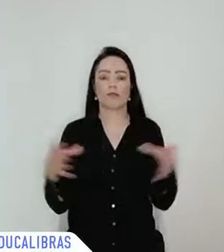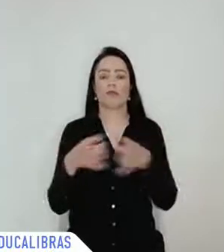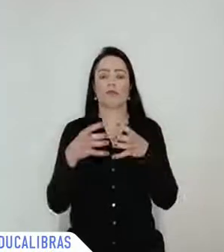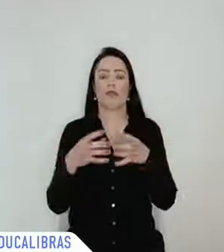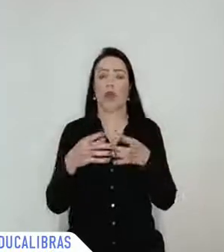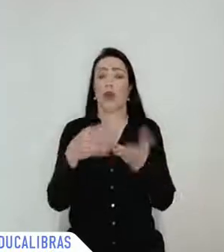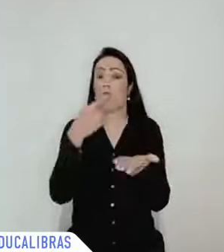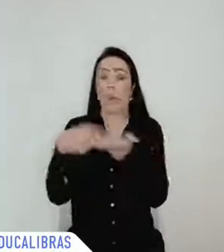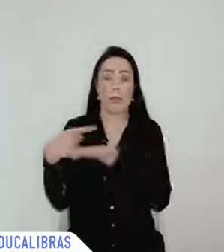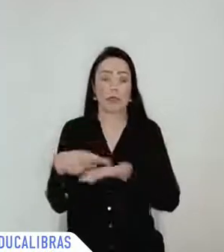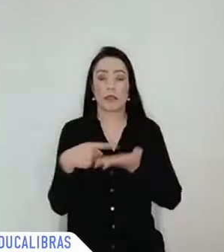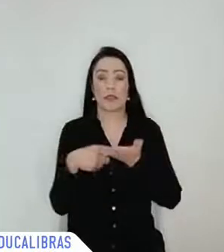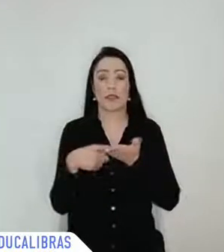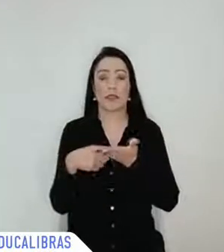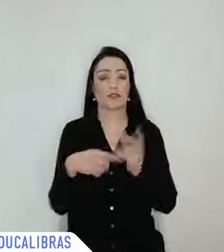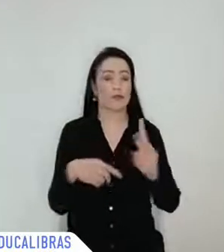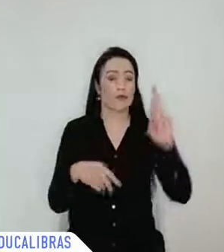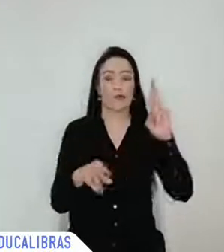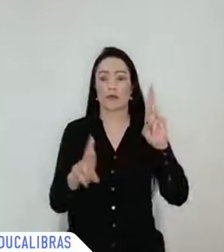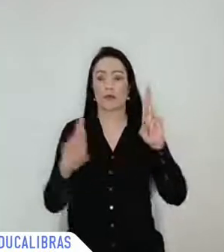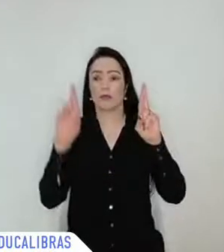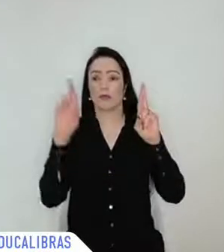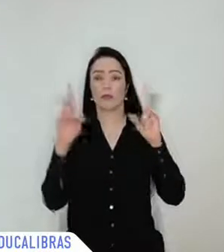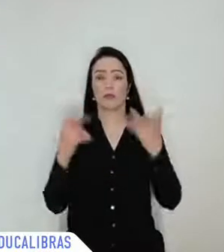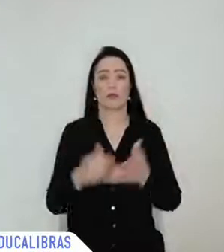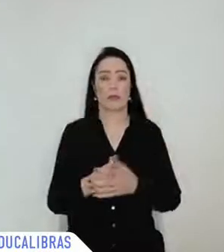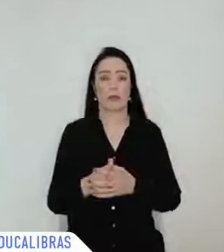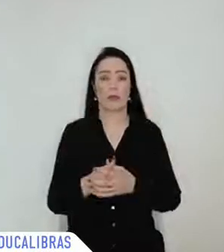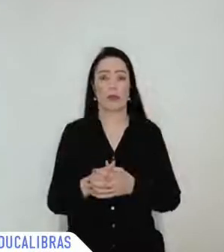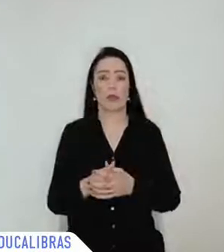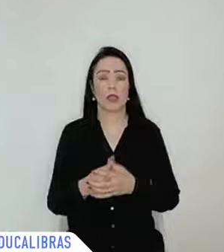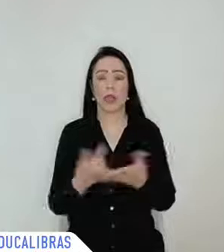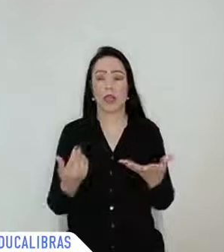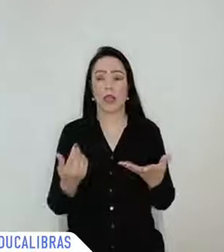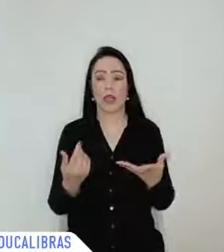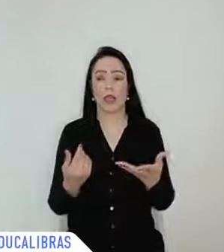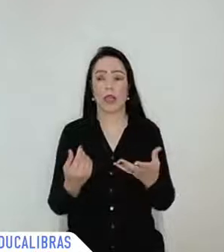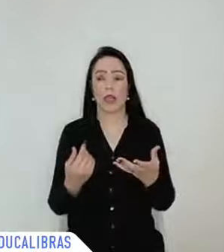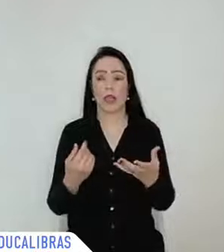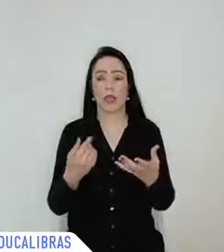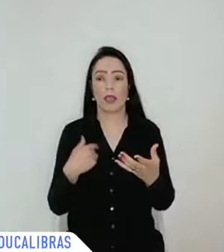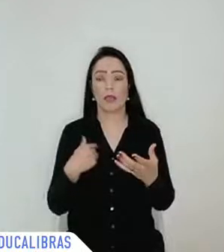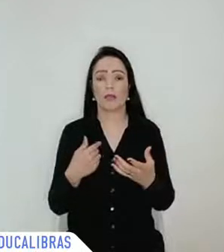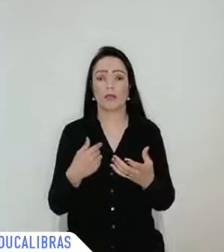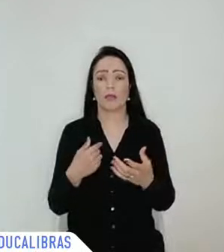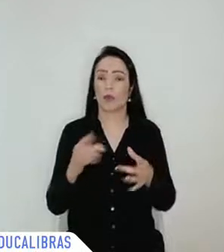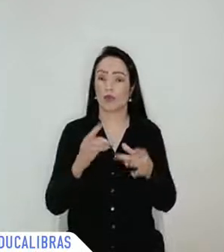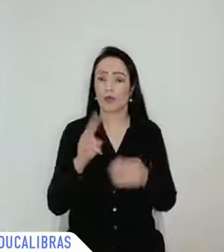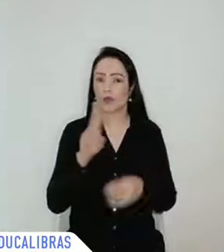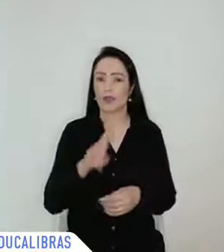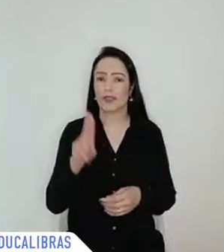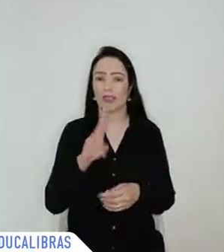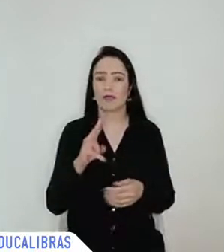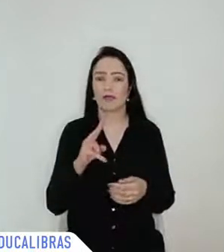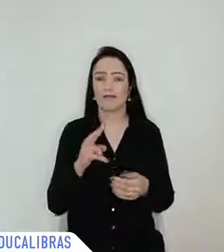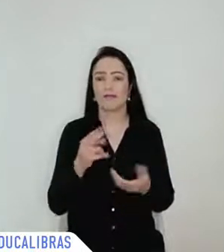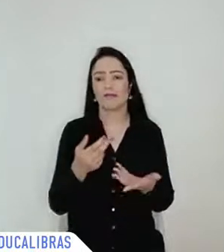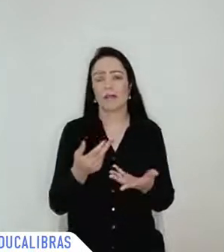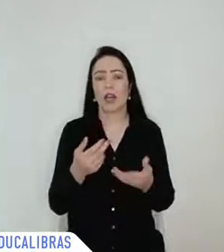bring a coalition of actors, of like-minded people,